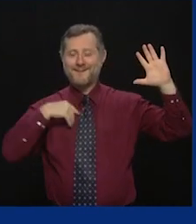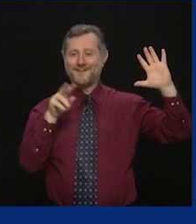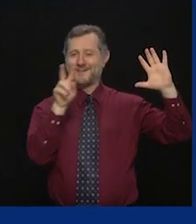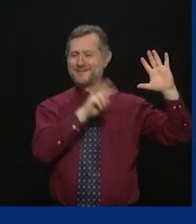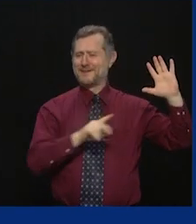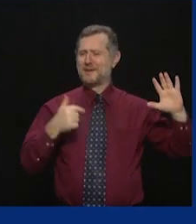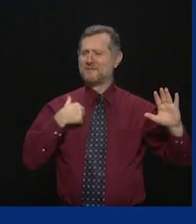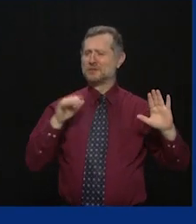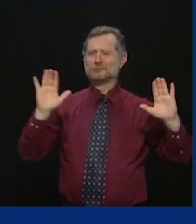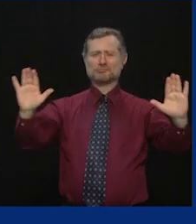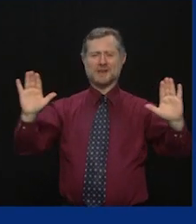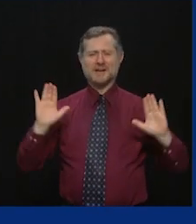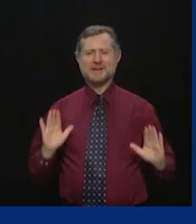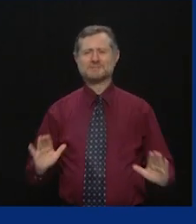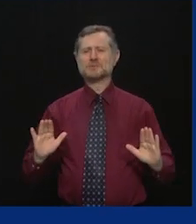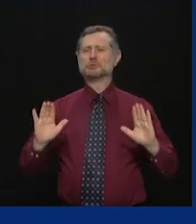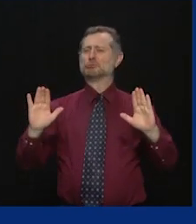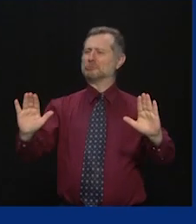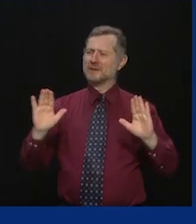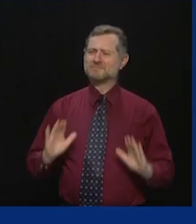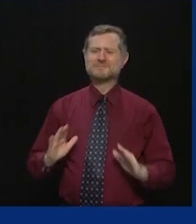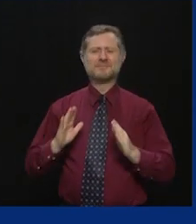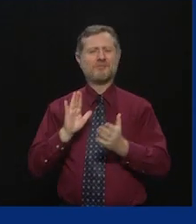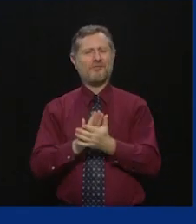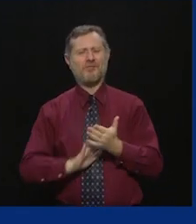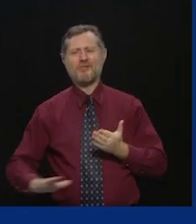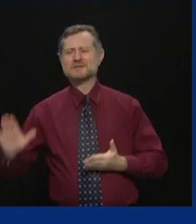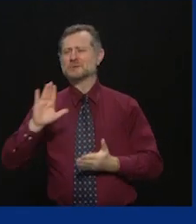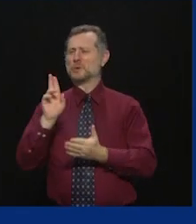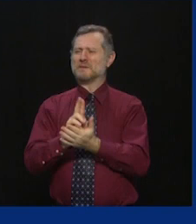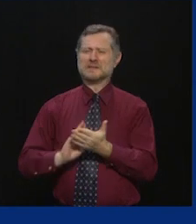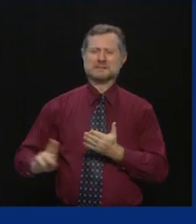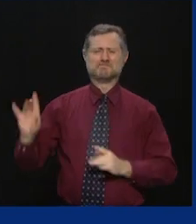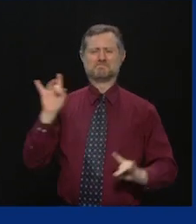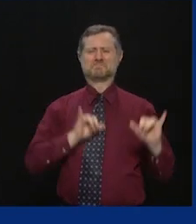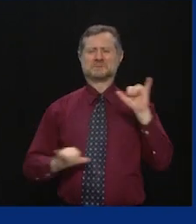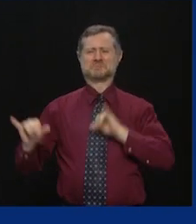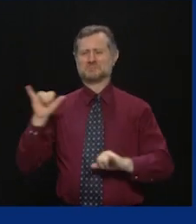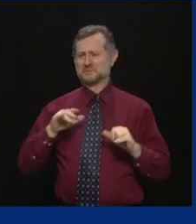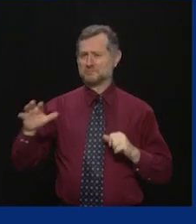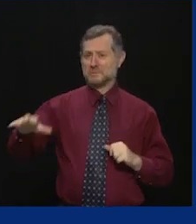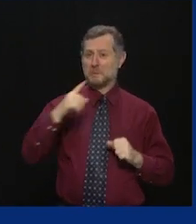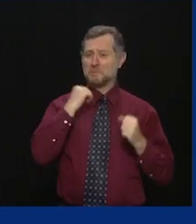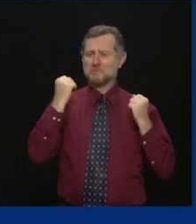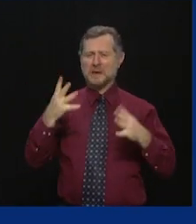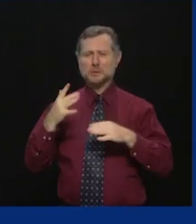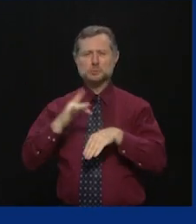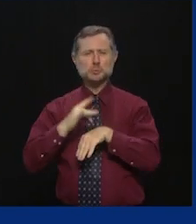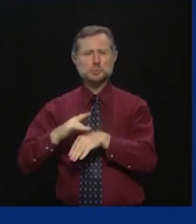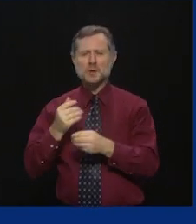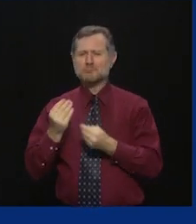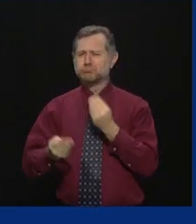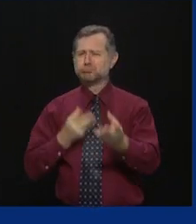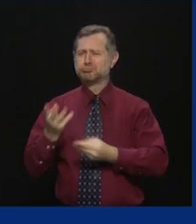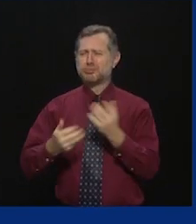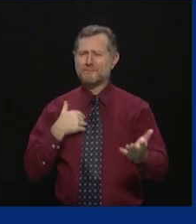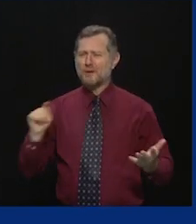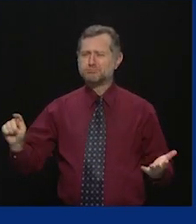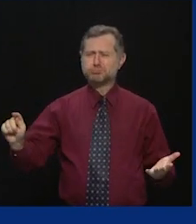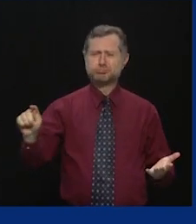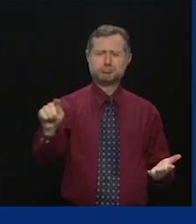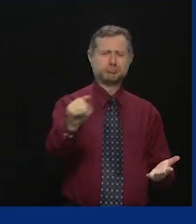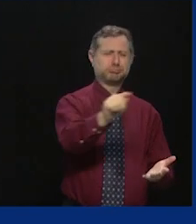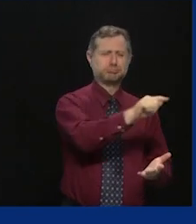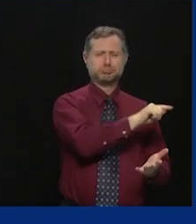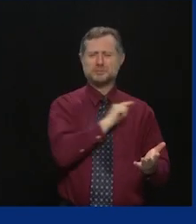great colleges and universities. We have so many resources that make our community a great place to live, work, and raise a family.